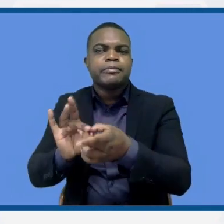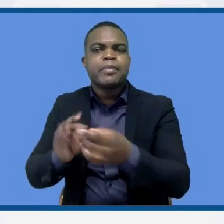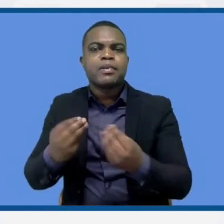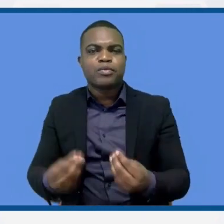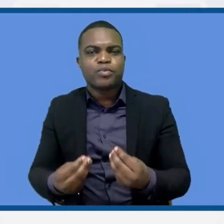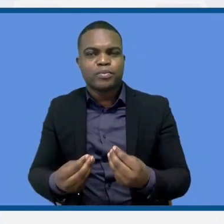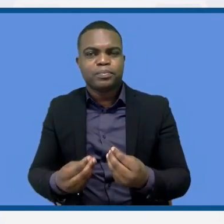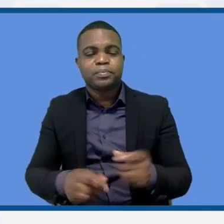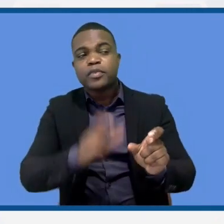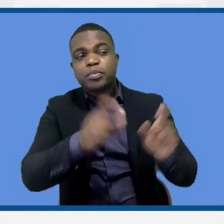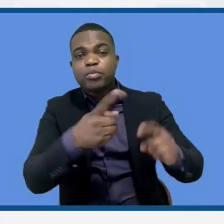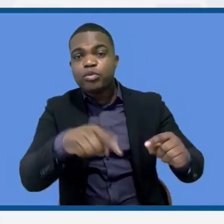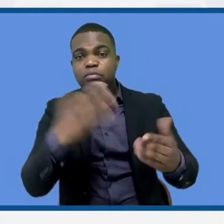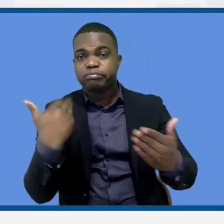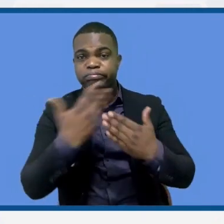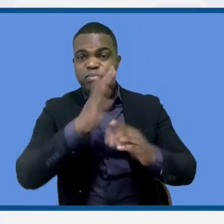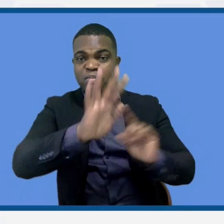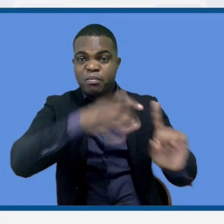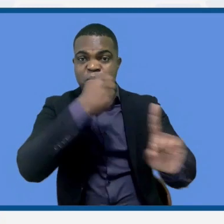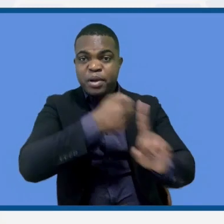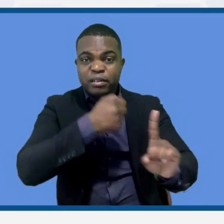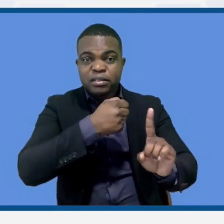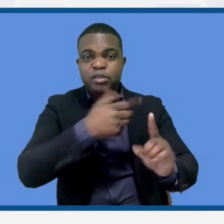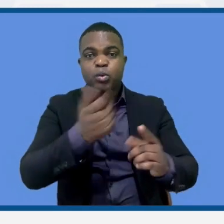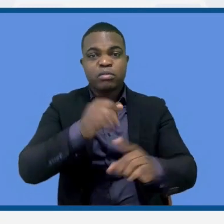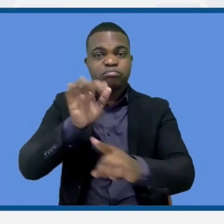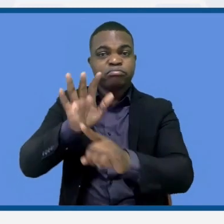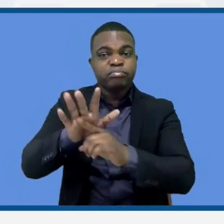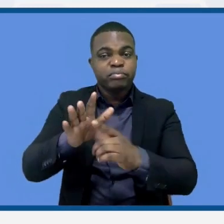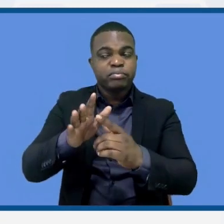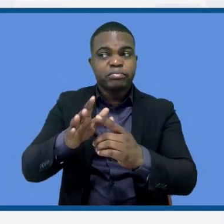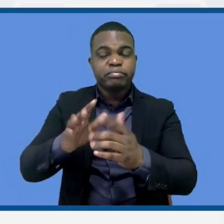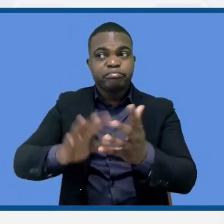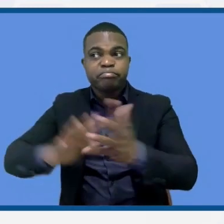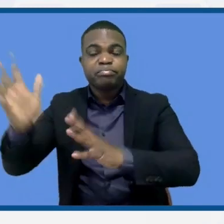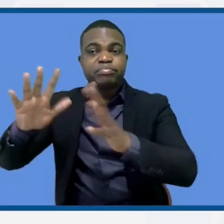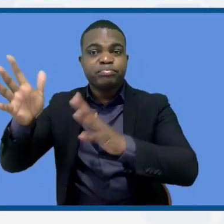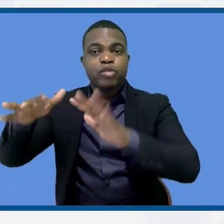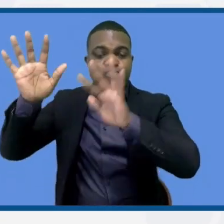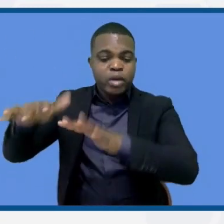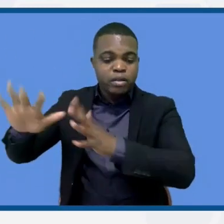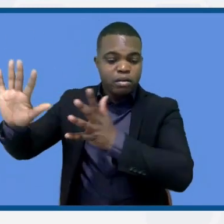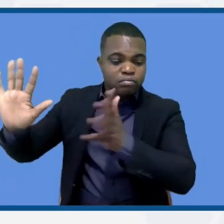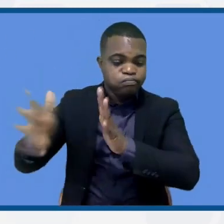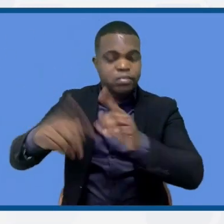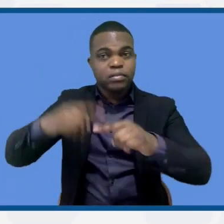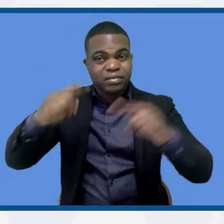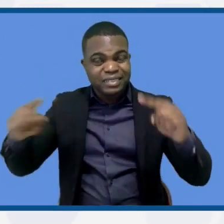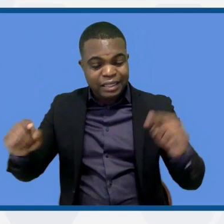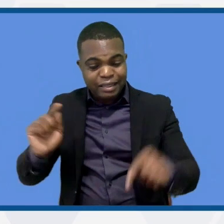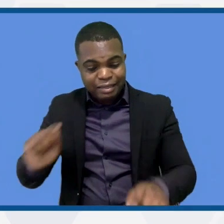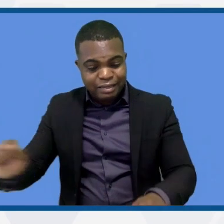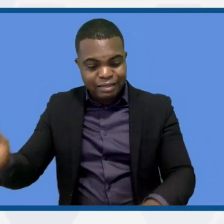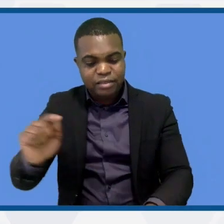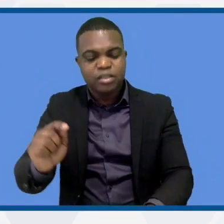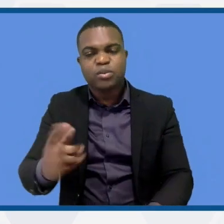building action is very, very critical. And so we took the time to engage the community and to have them being centered in this approach.